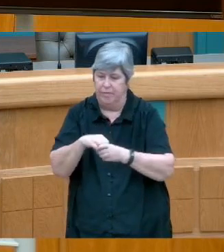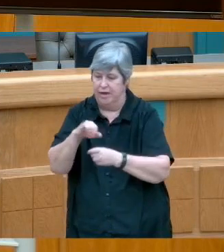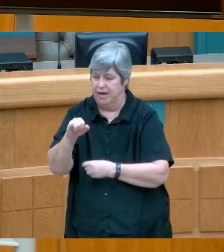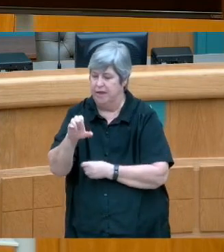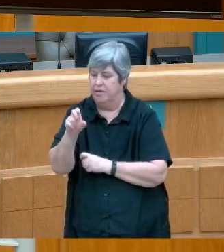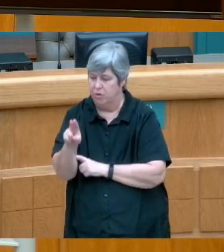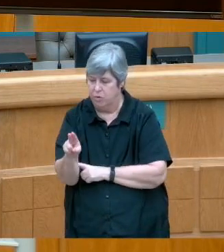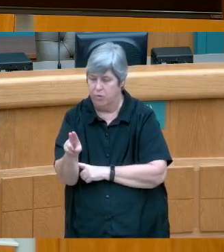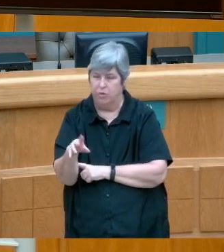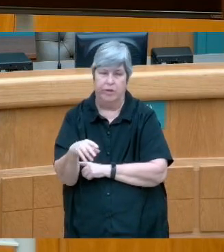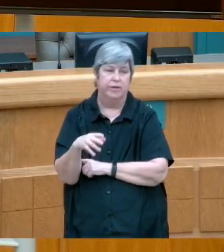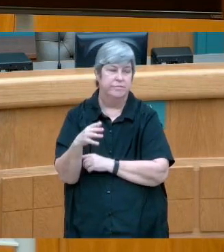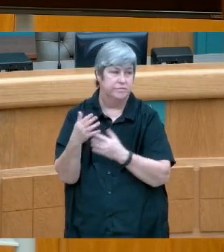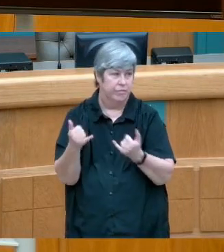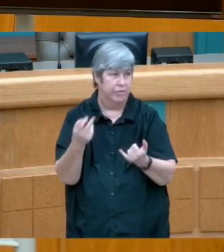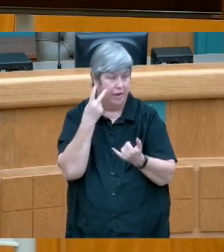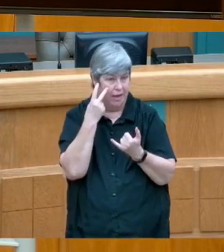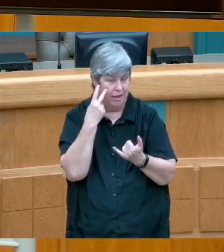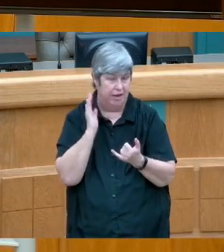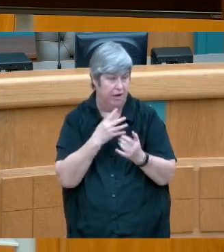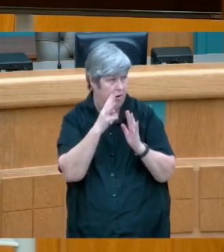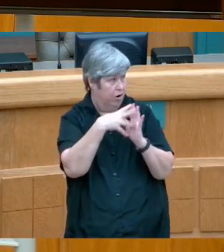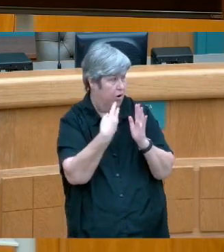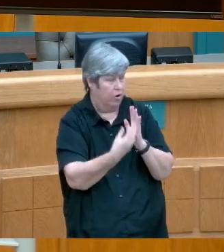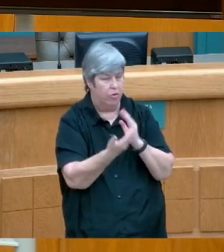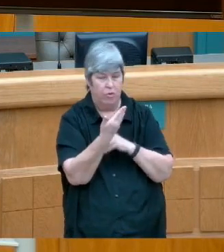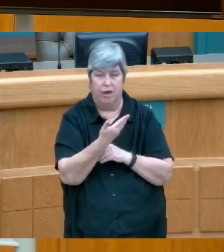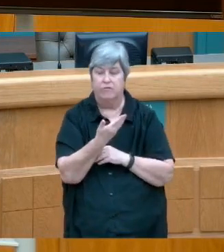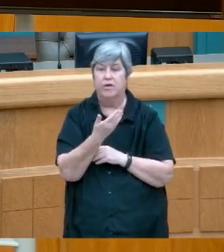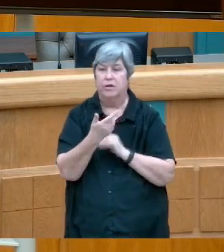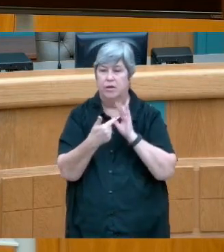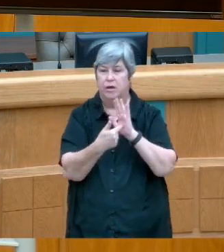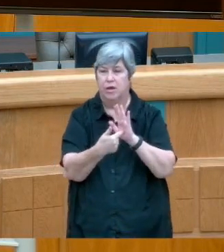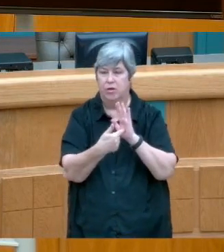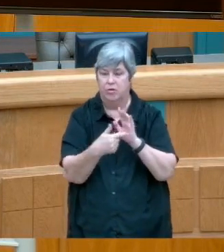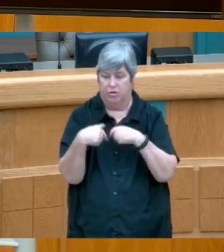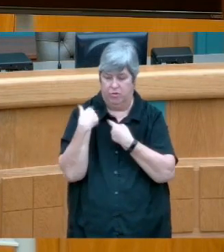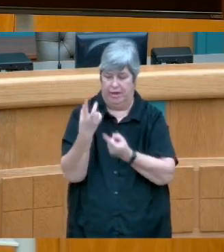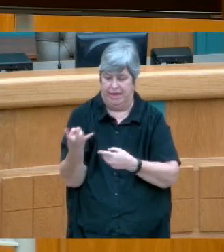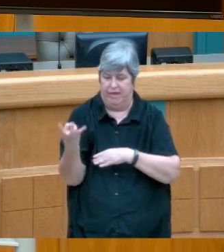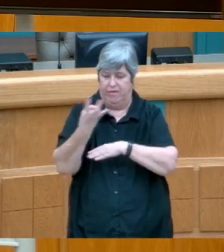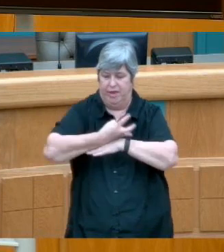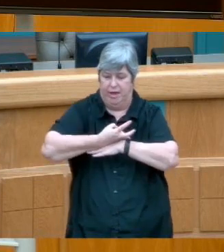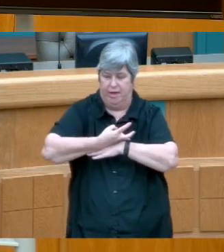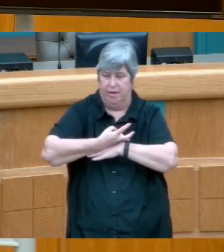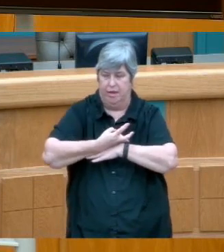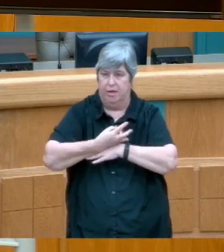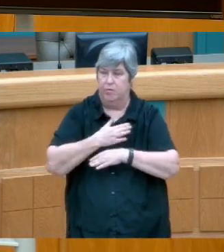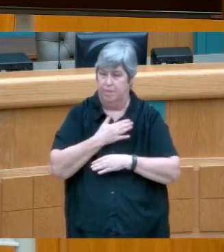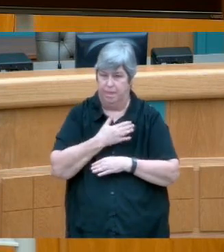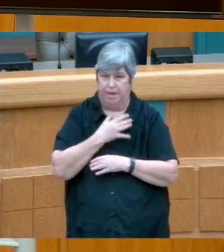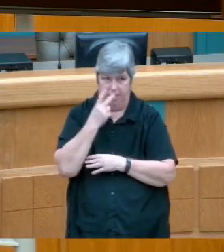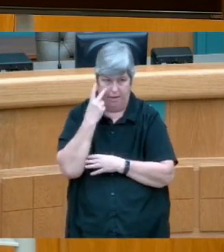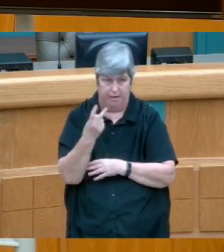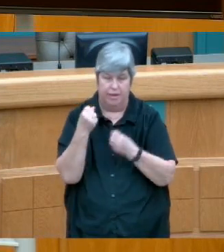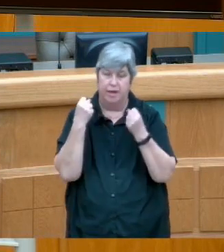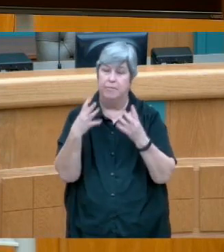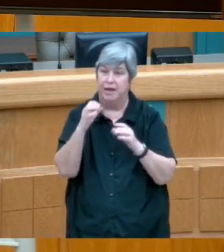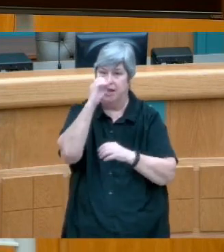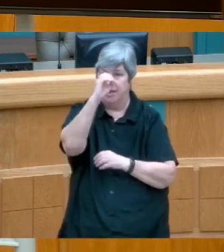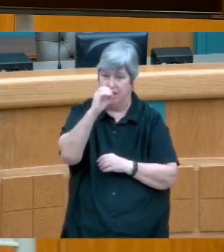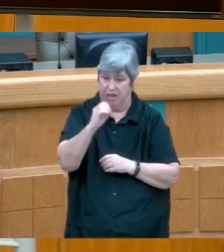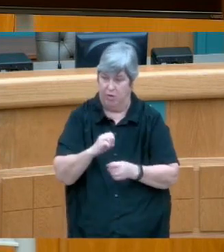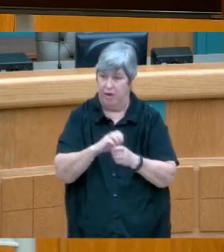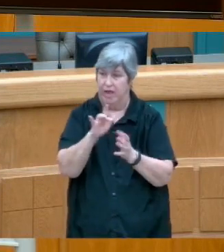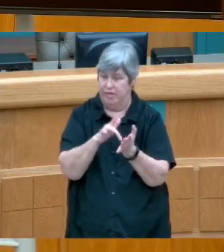care. And so you can see our graph here is reflective of the past 7 days. We're happy to see many zeros in the